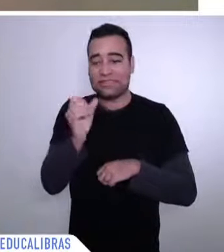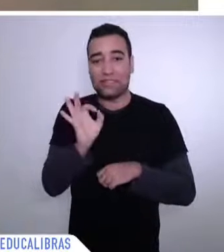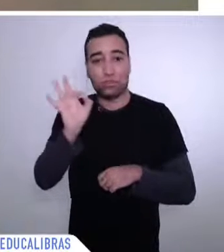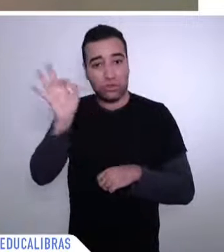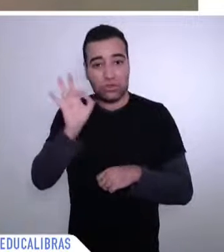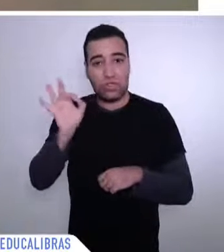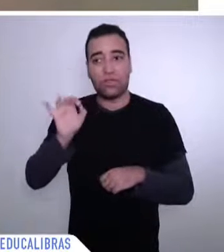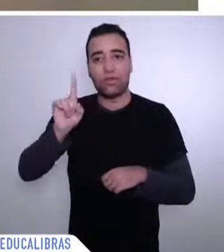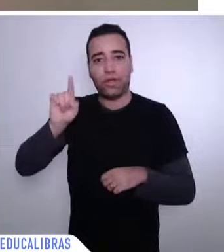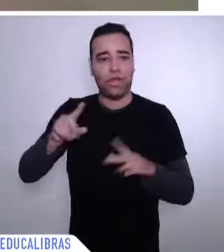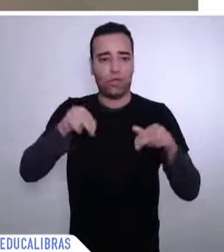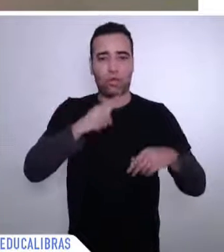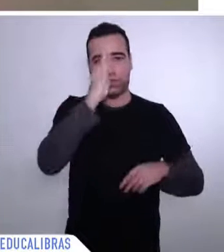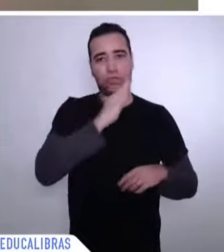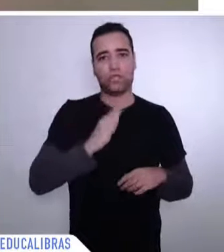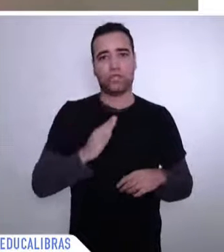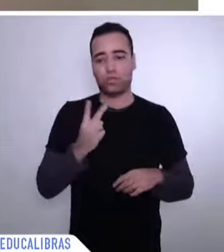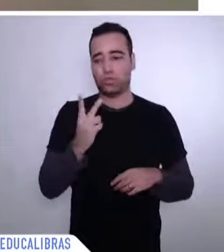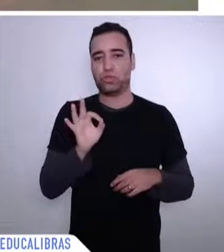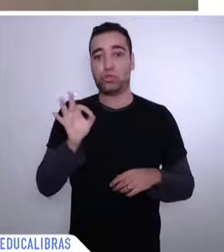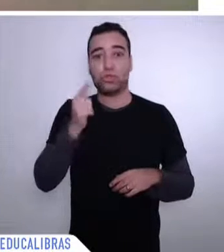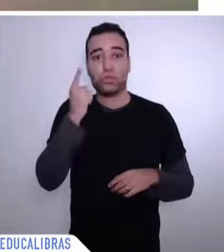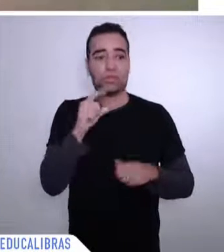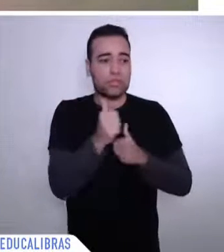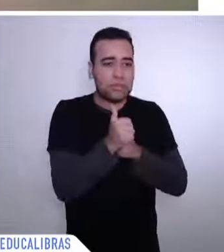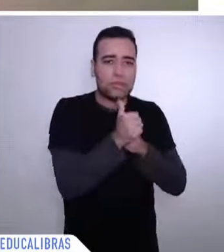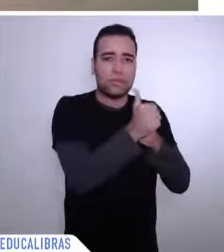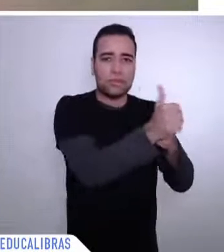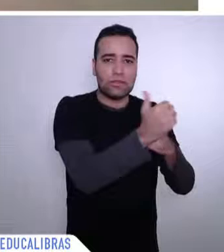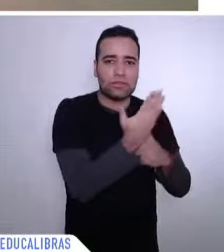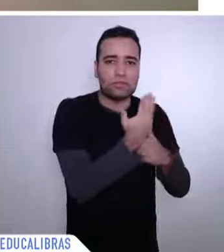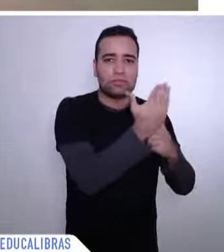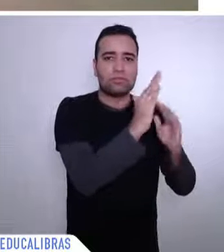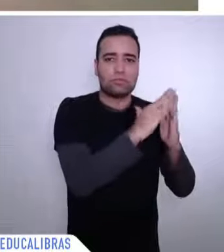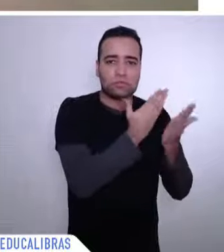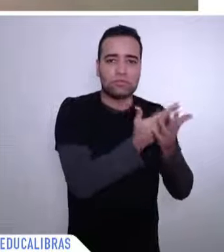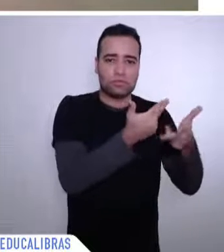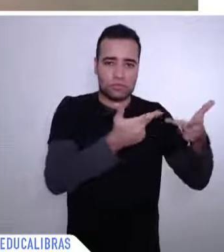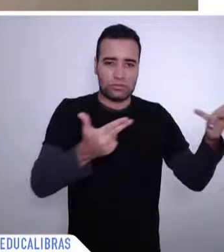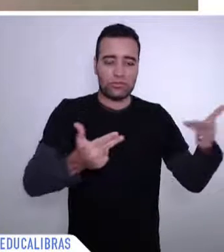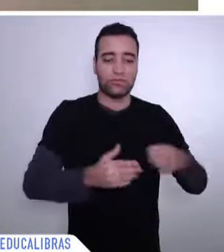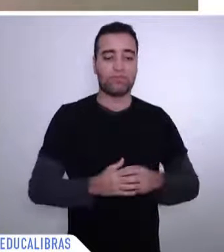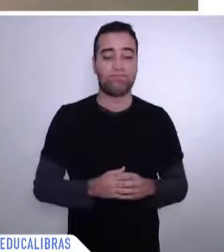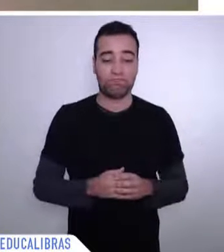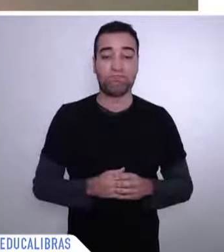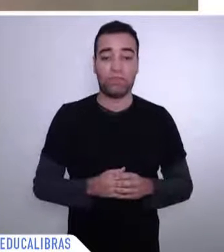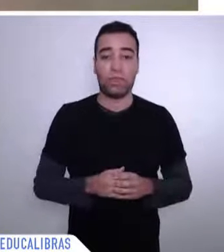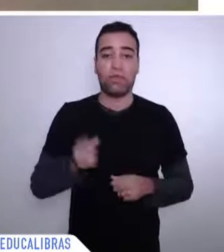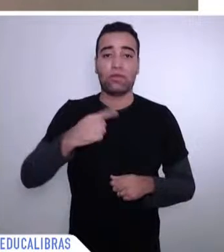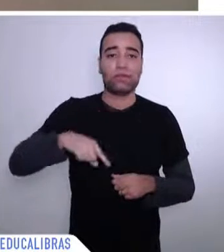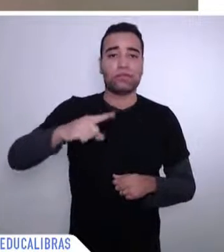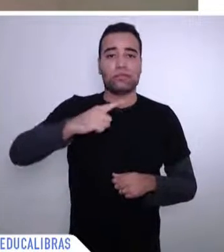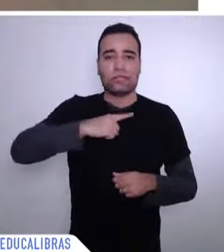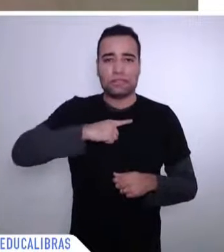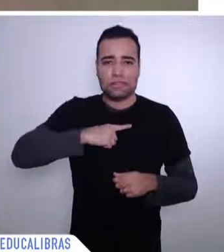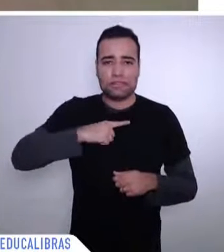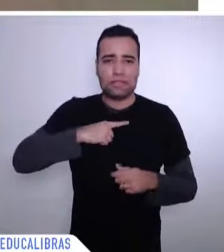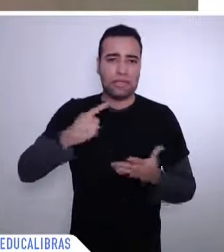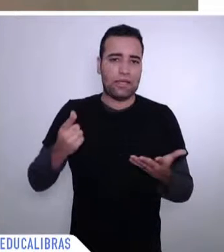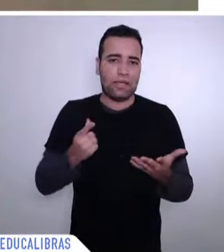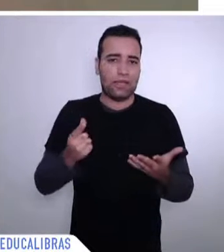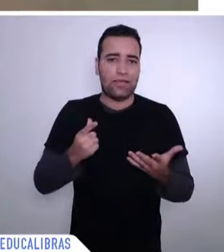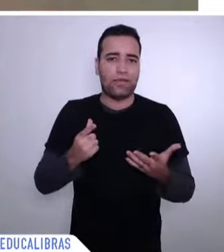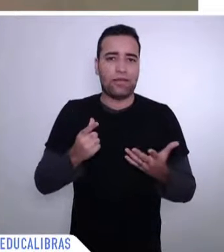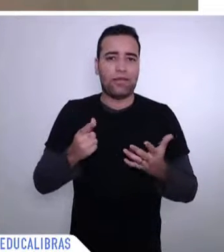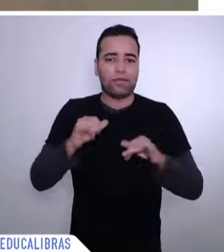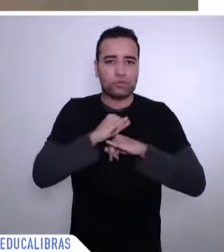to 13% in the OECD on average. And what we also see in Brazil is that socioeconomic status